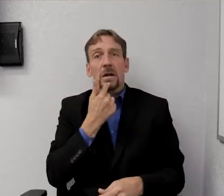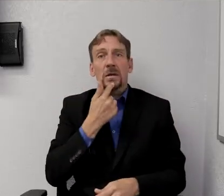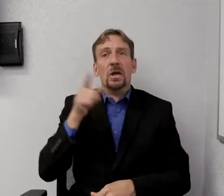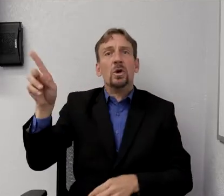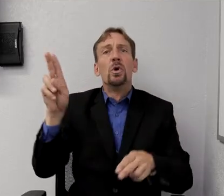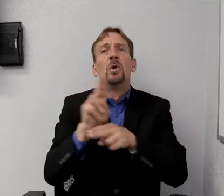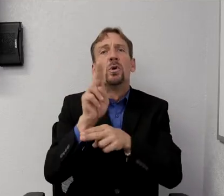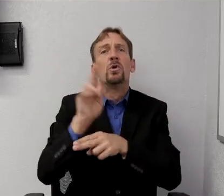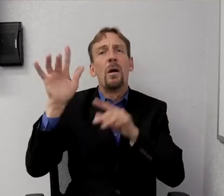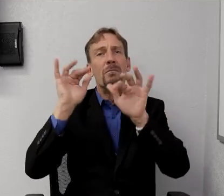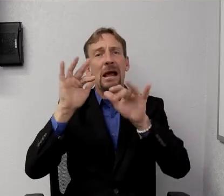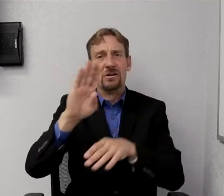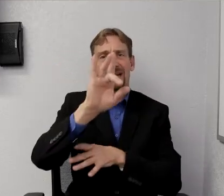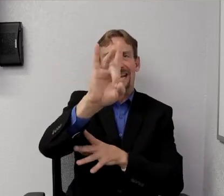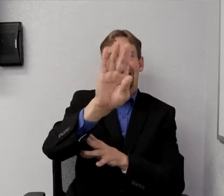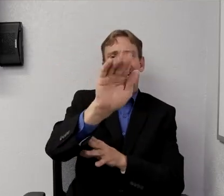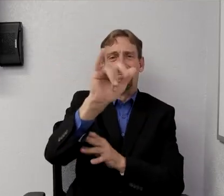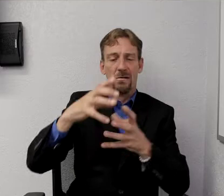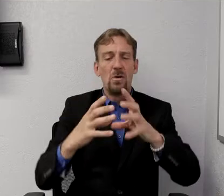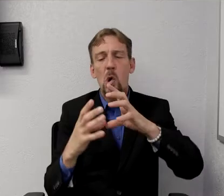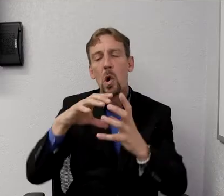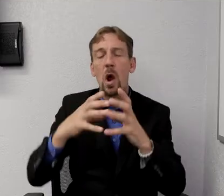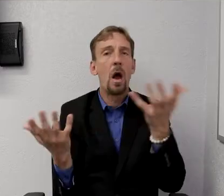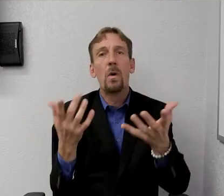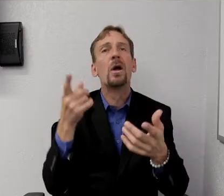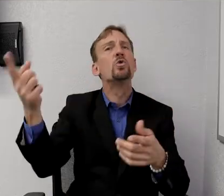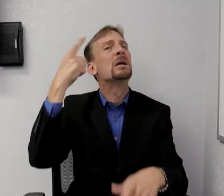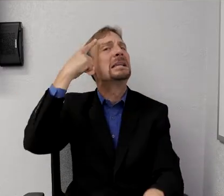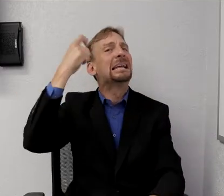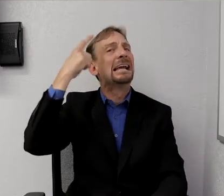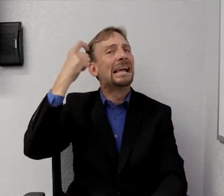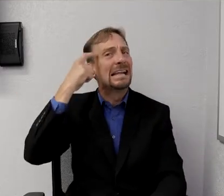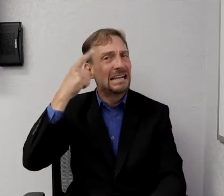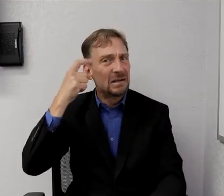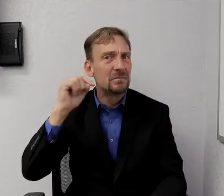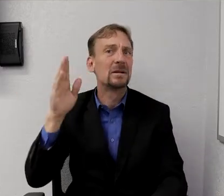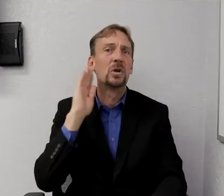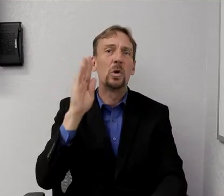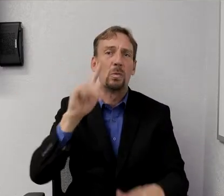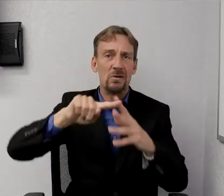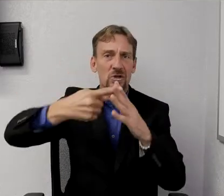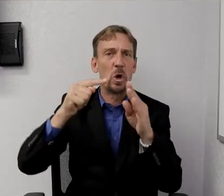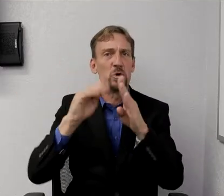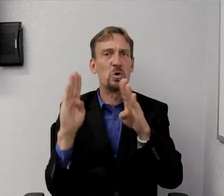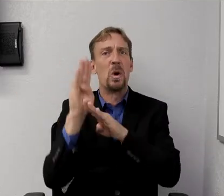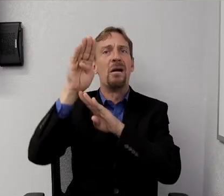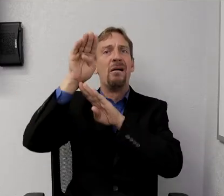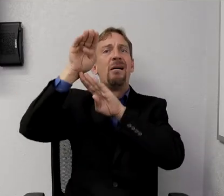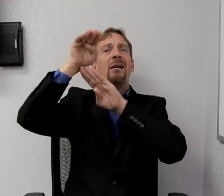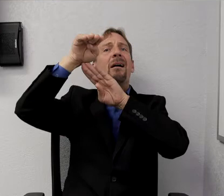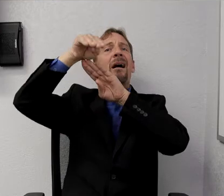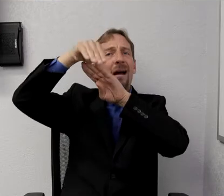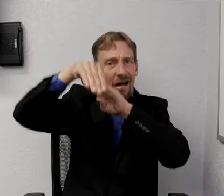use your magic 8 ball. So the question is, when do you expect that rates of new cases will start to fall off? So